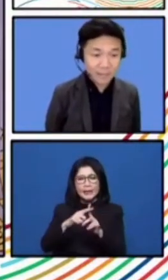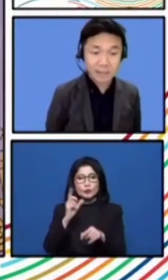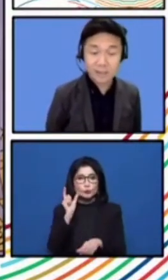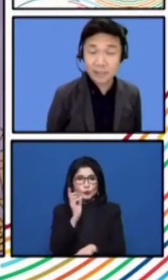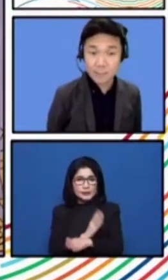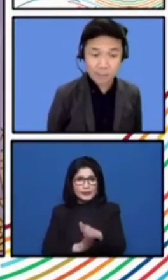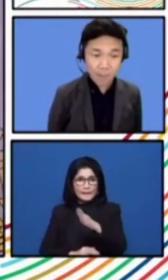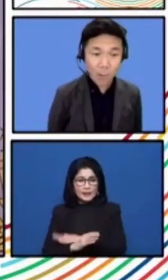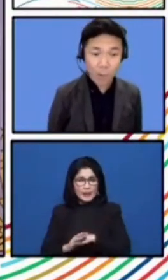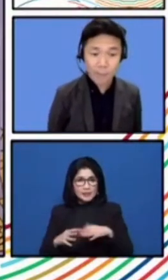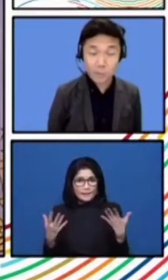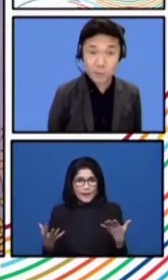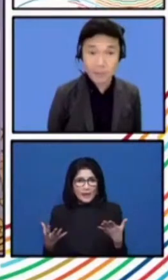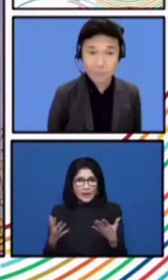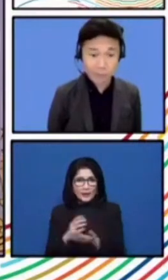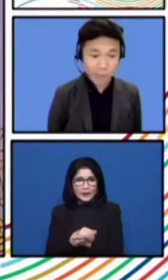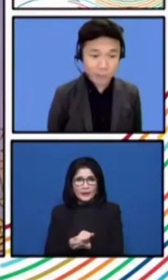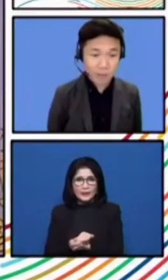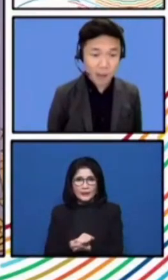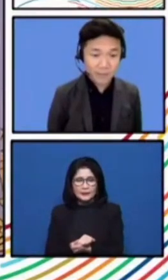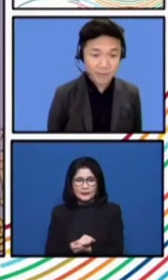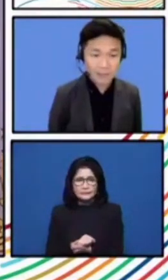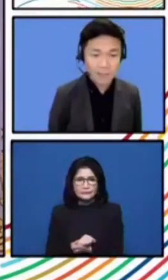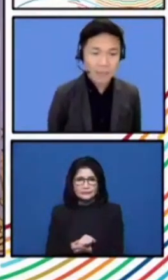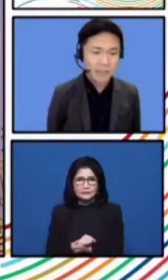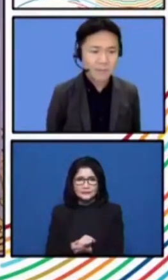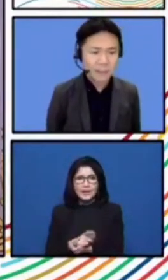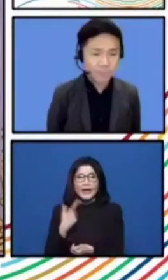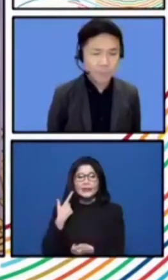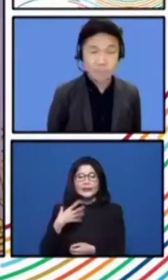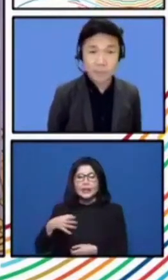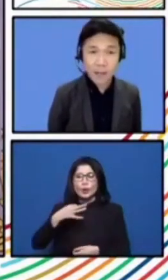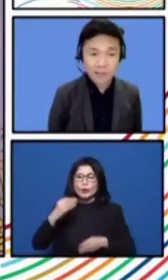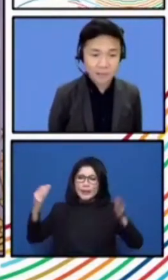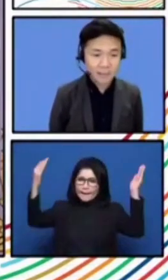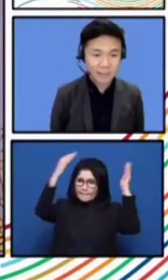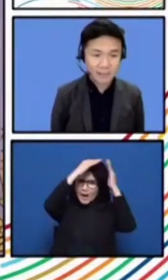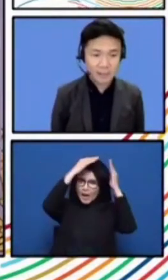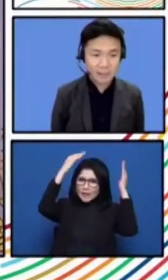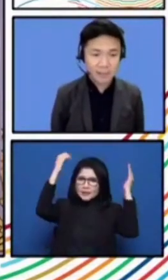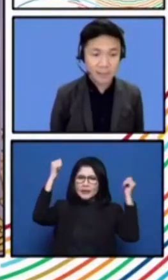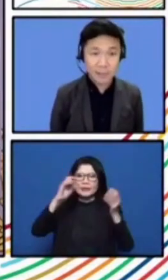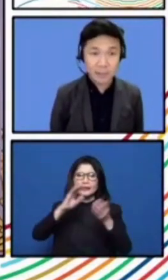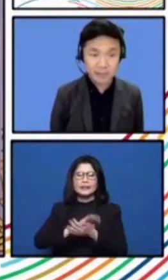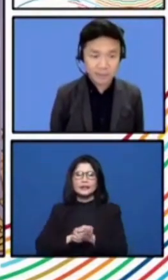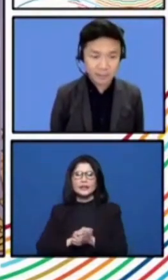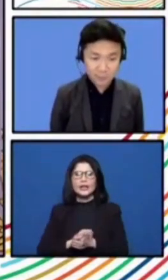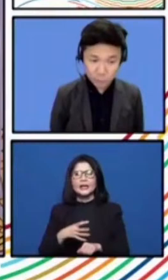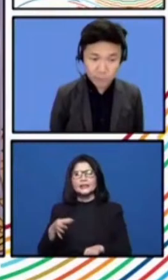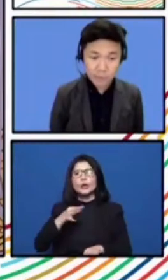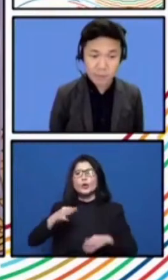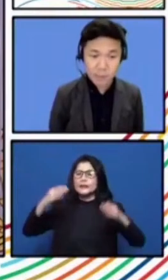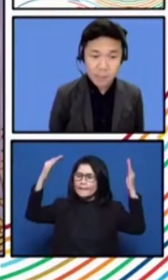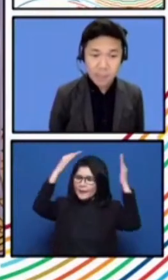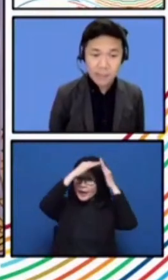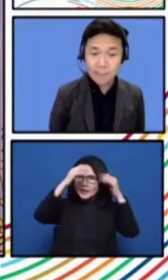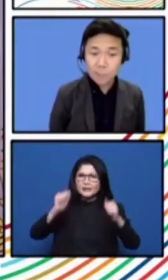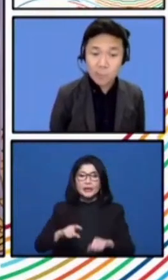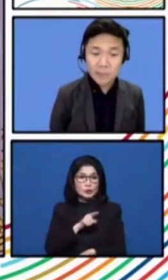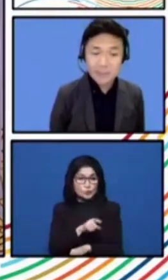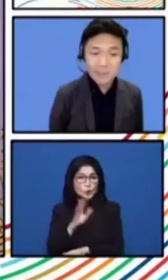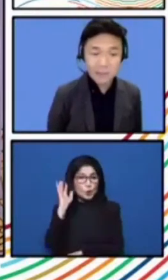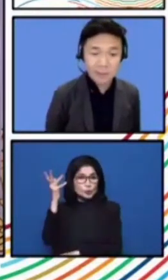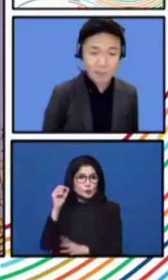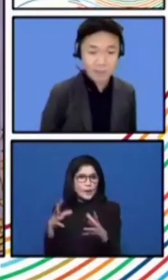Mikasa City Manpower and transmigration office and the development of the Mikasa City disability Service Unit and the